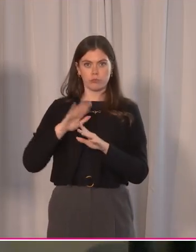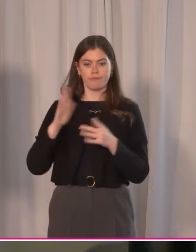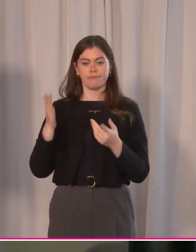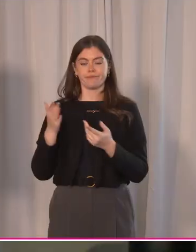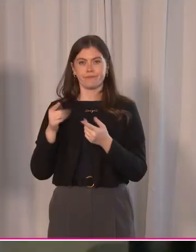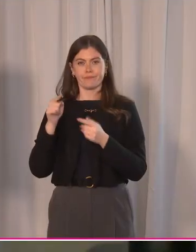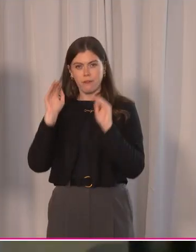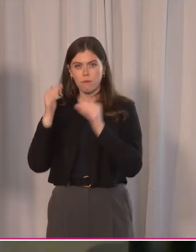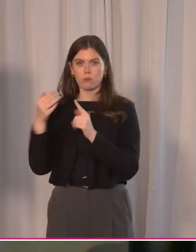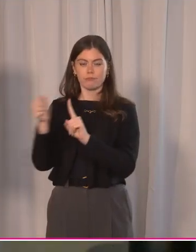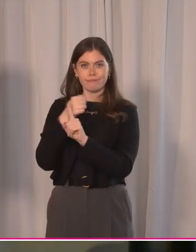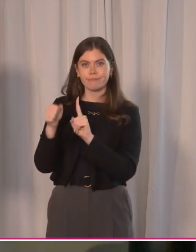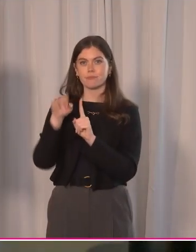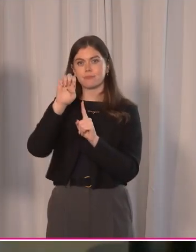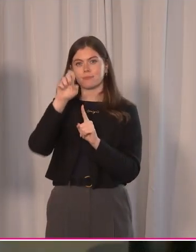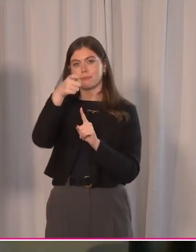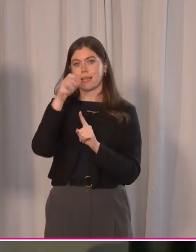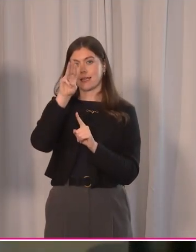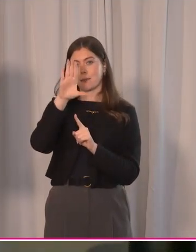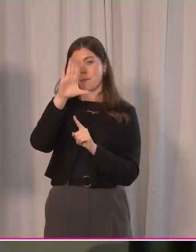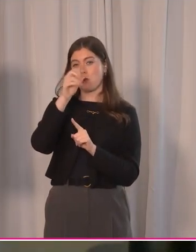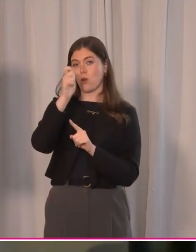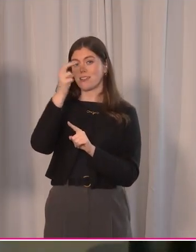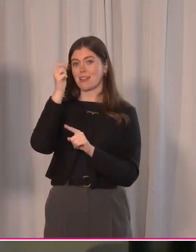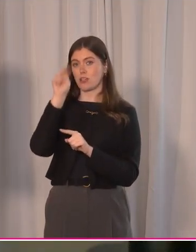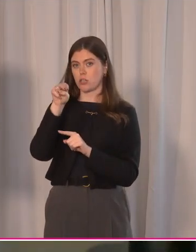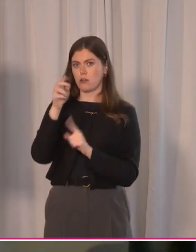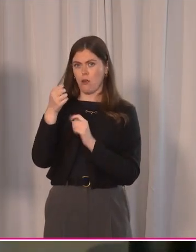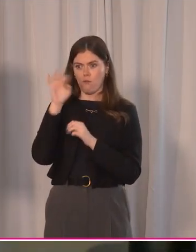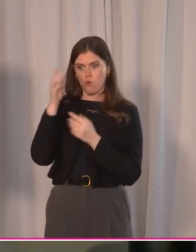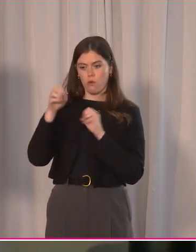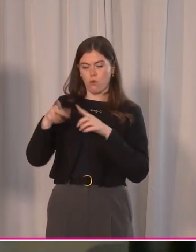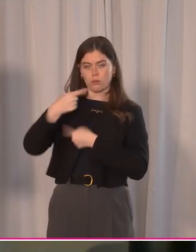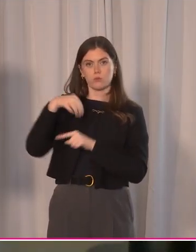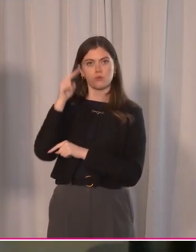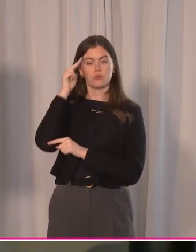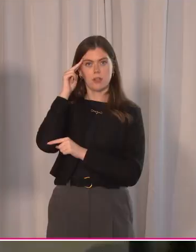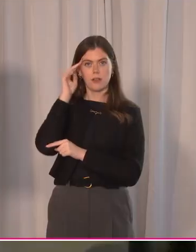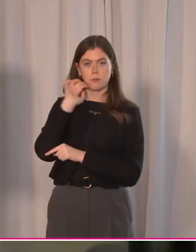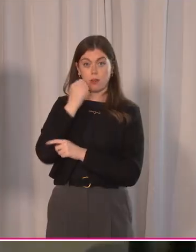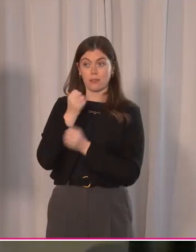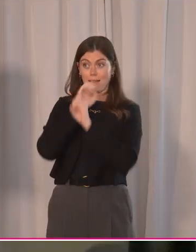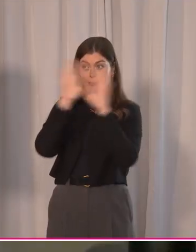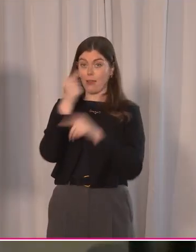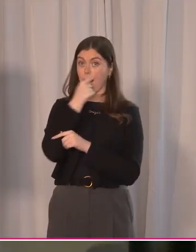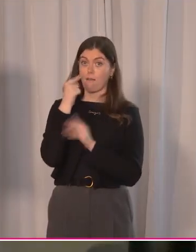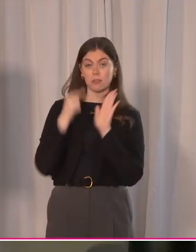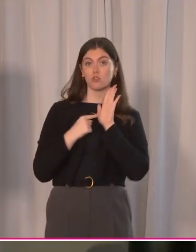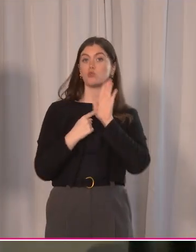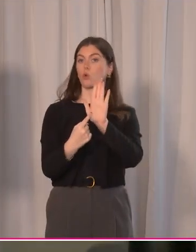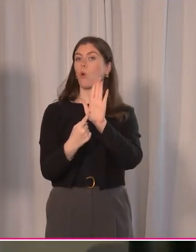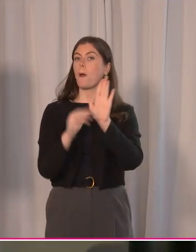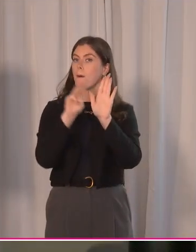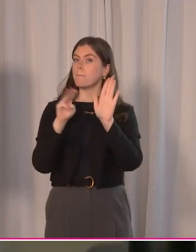exploitation. It's completely understandable, and we're not downplaying that, because there is very clear evidence that people with